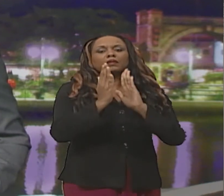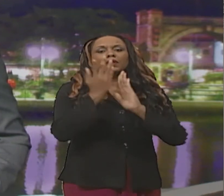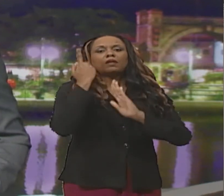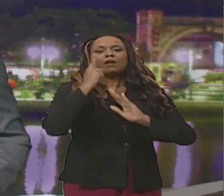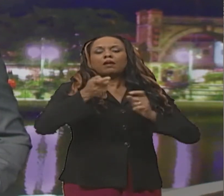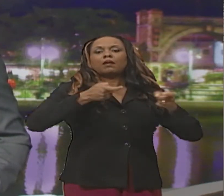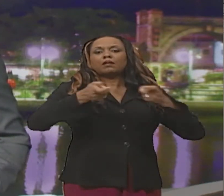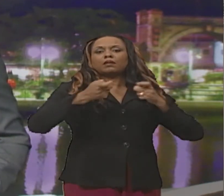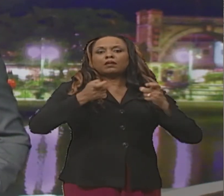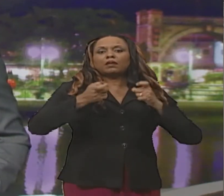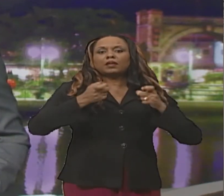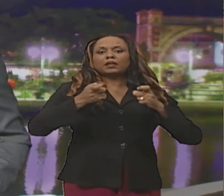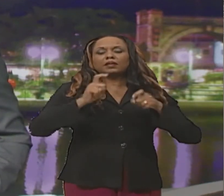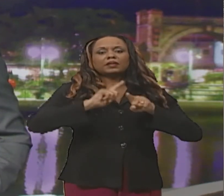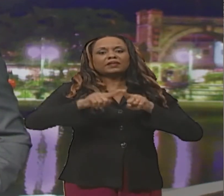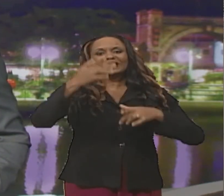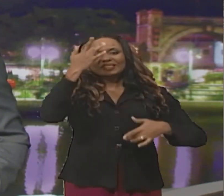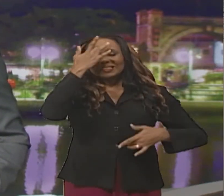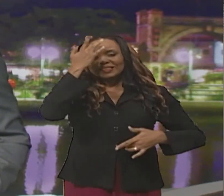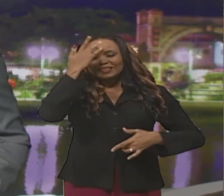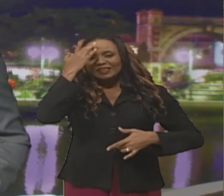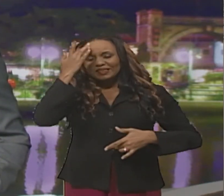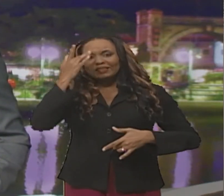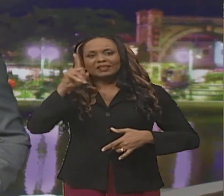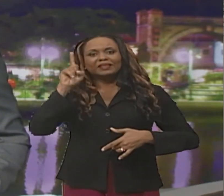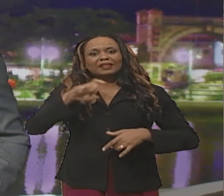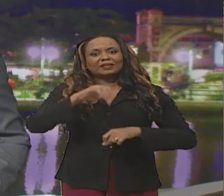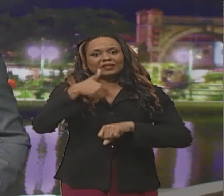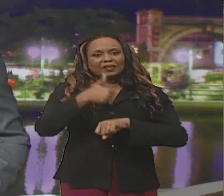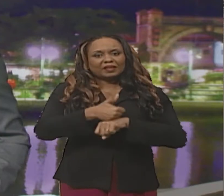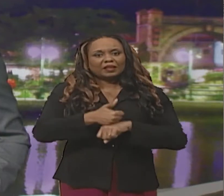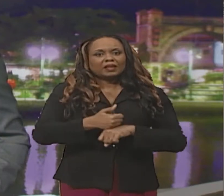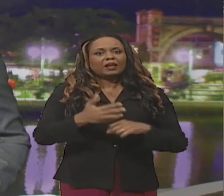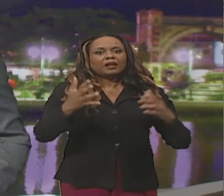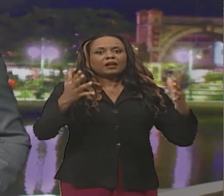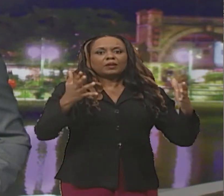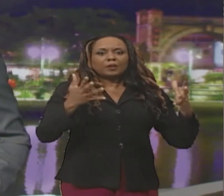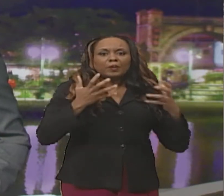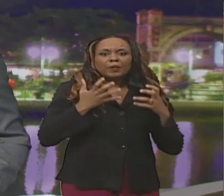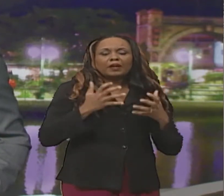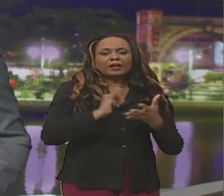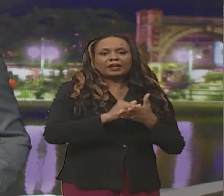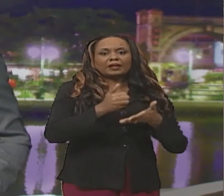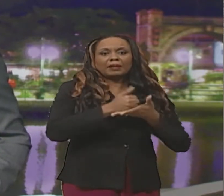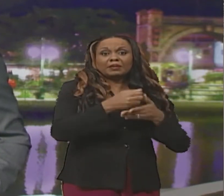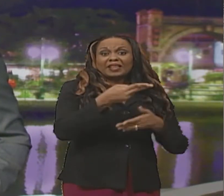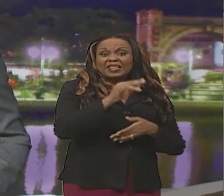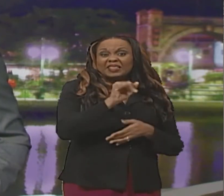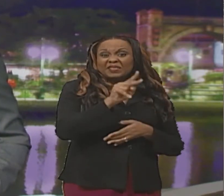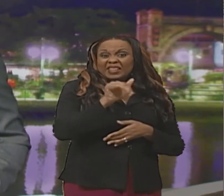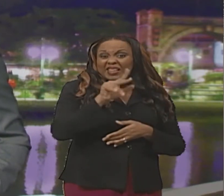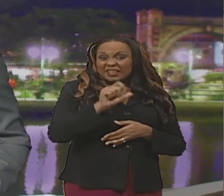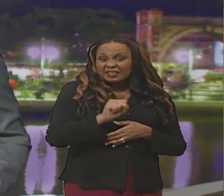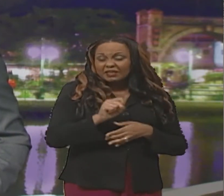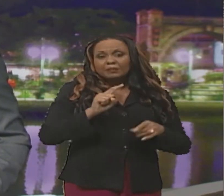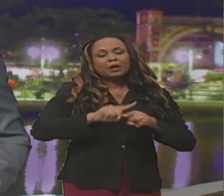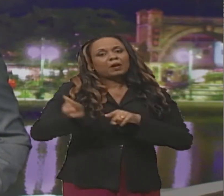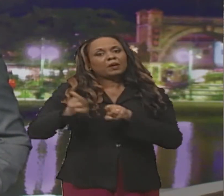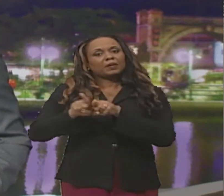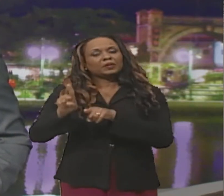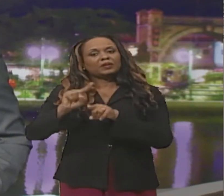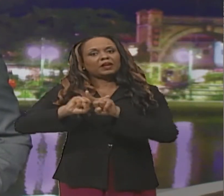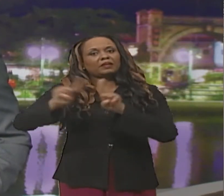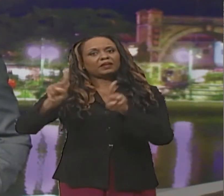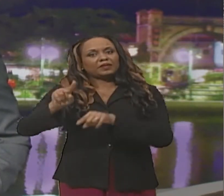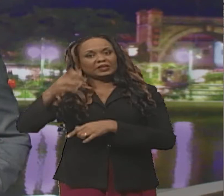control non-communicable diseases, and she wants the same attention afforded to the fight against HIV/AIDS given to fighting